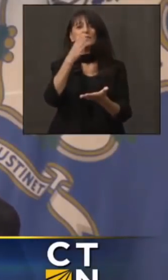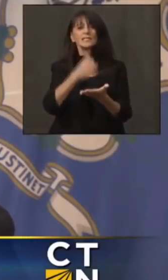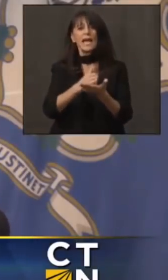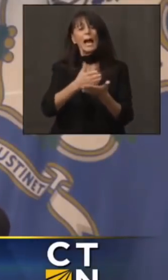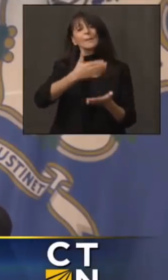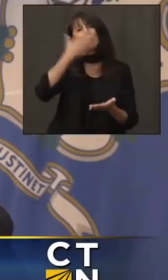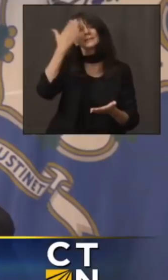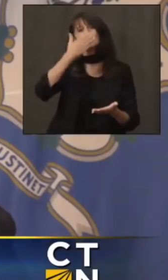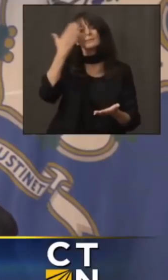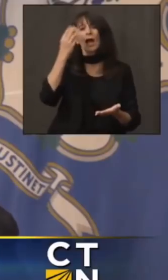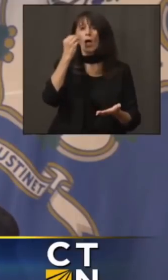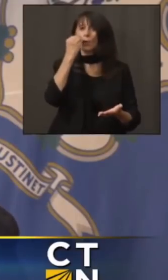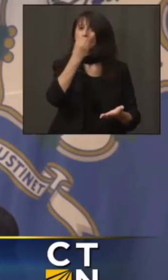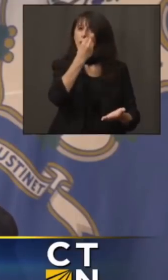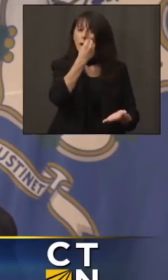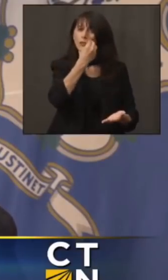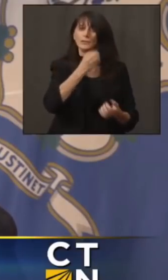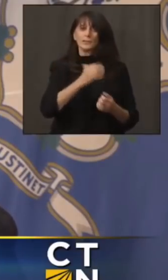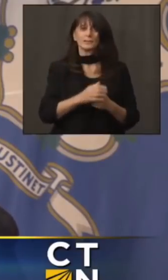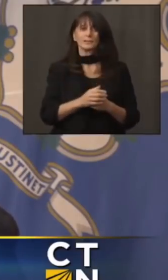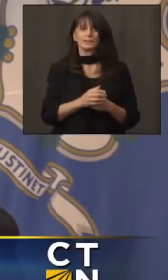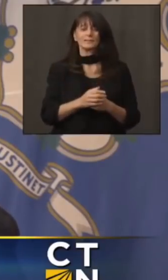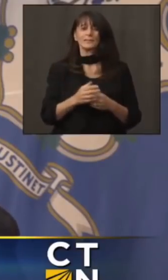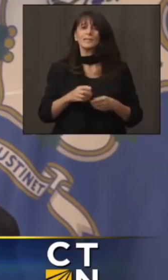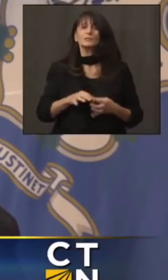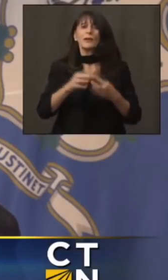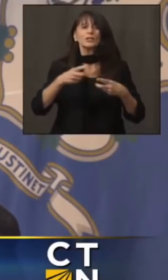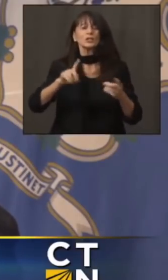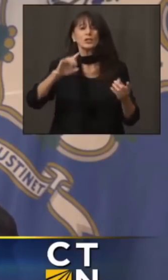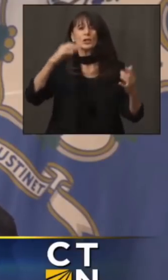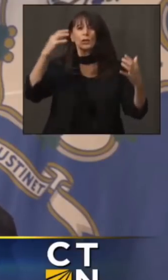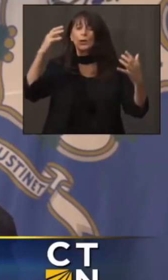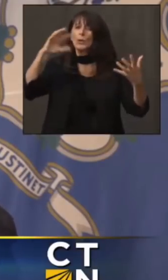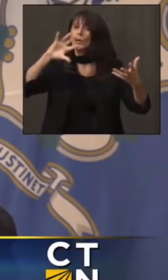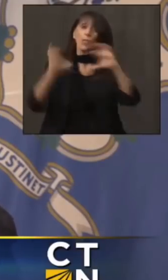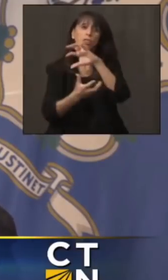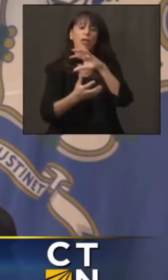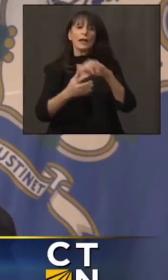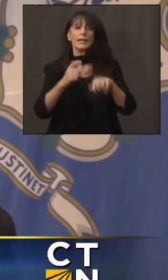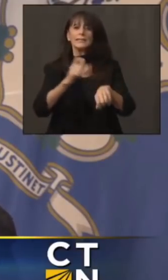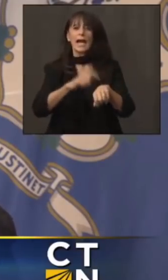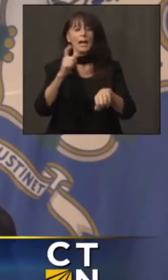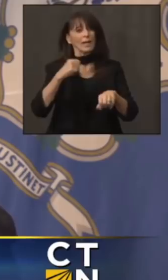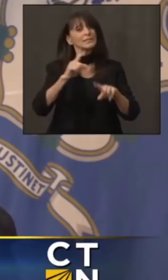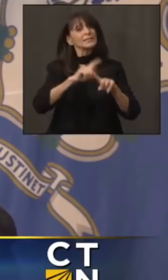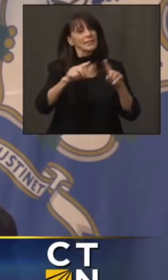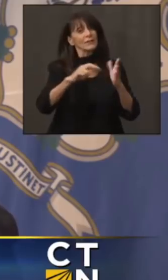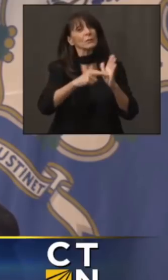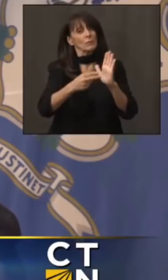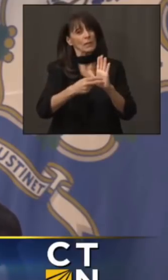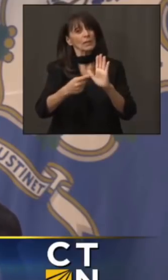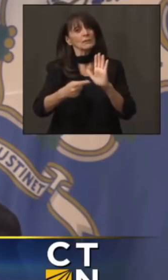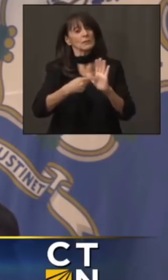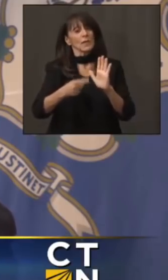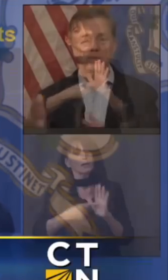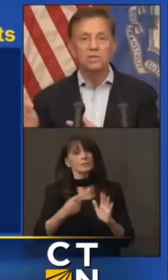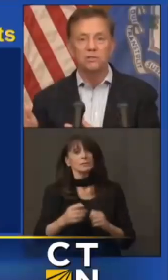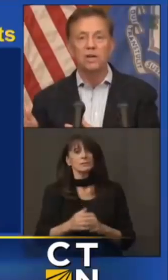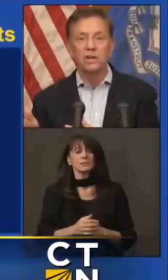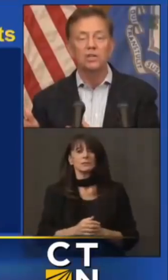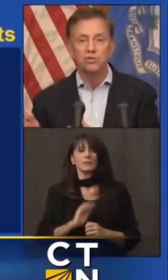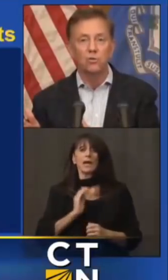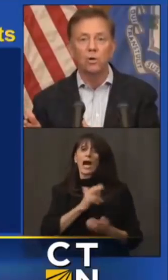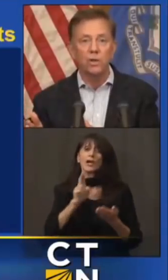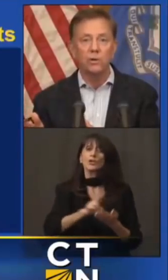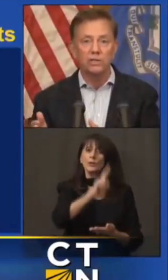the roses, especially during a particularly hectic time. And that has different meanings in different contexts. Our universities have